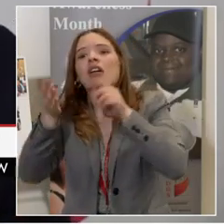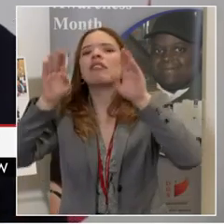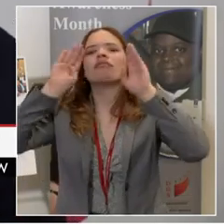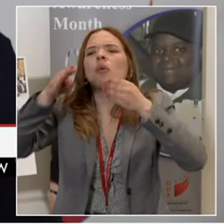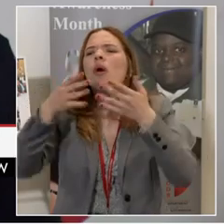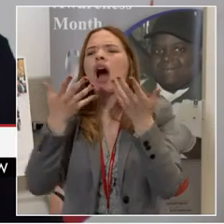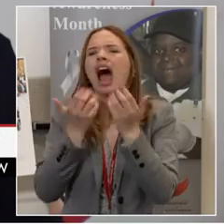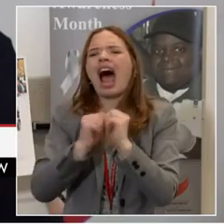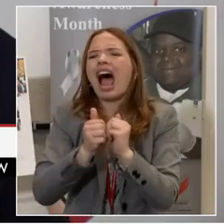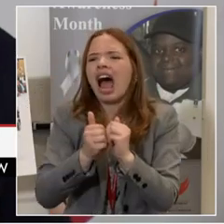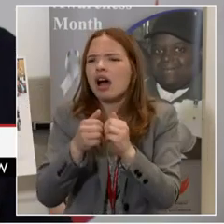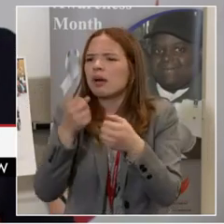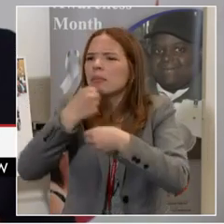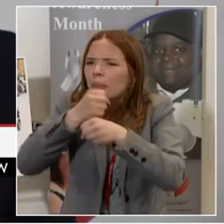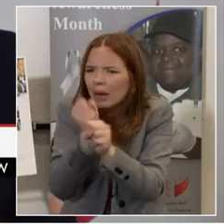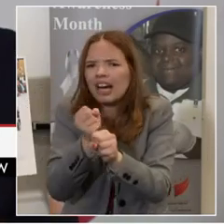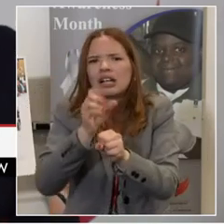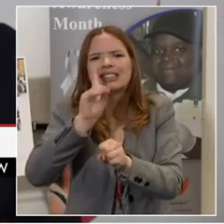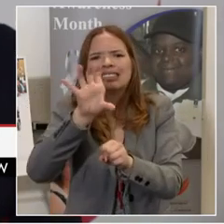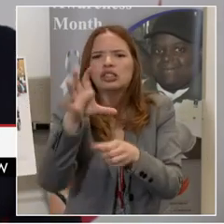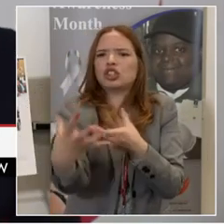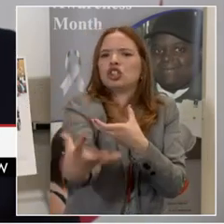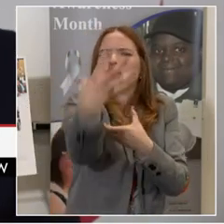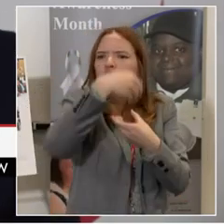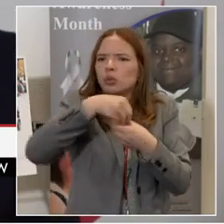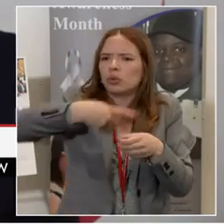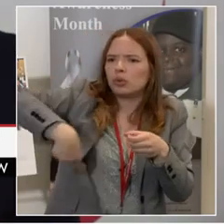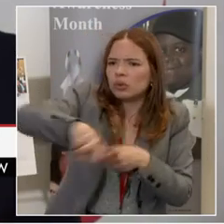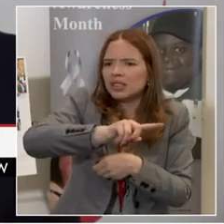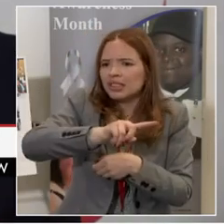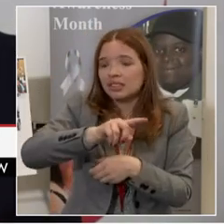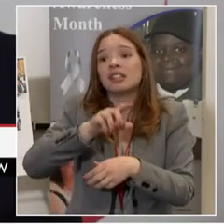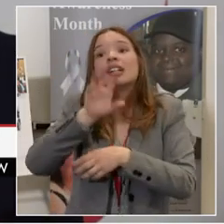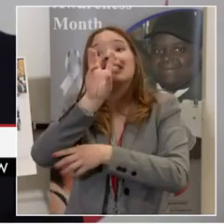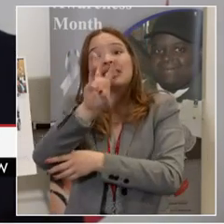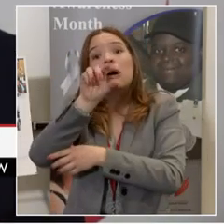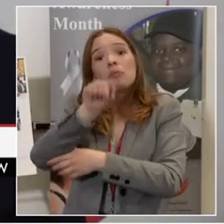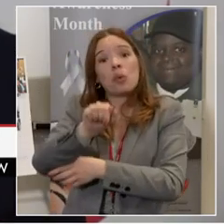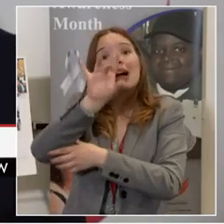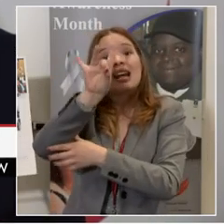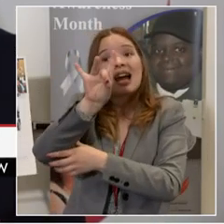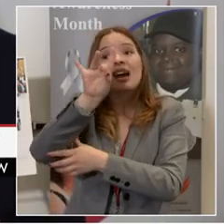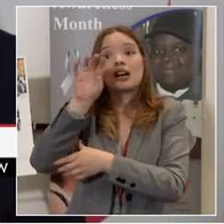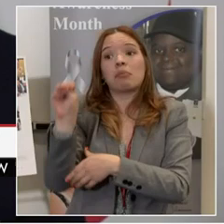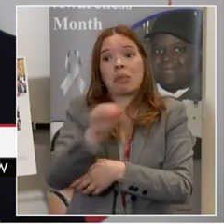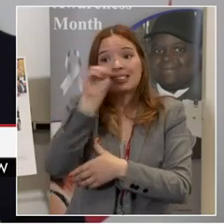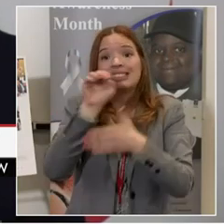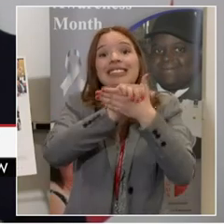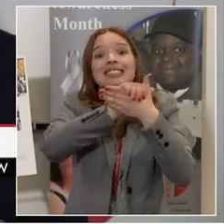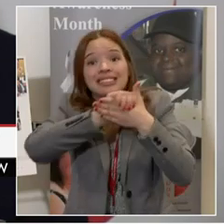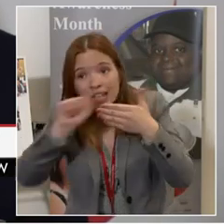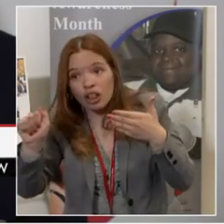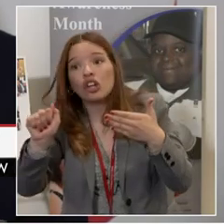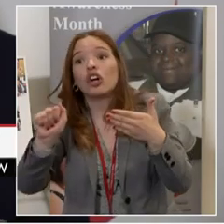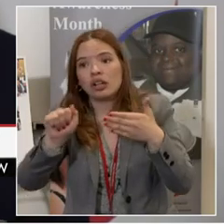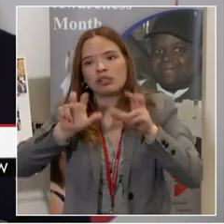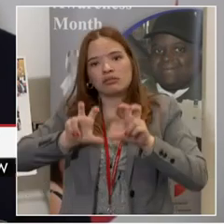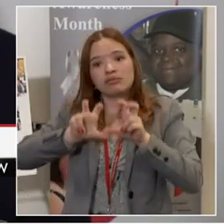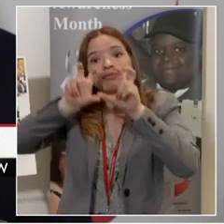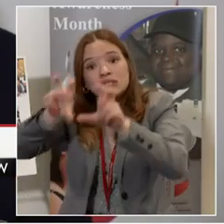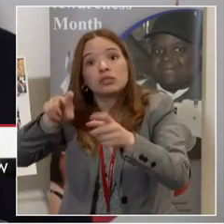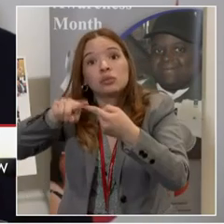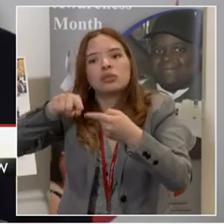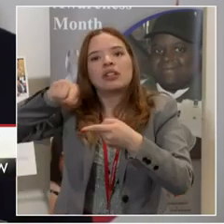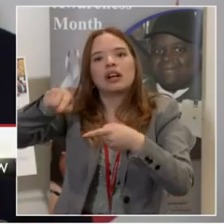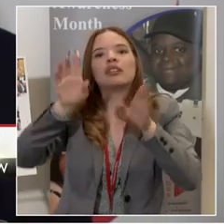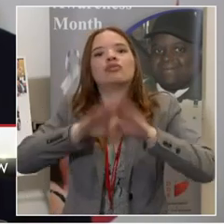city. For example, $6.8 million to fund dedicated childcare slots for